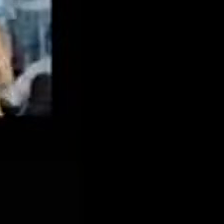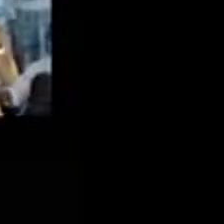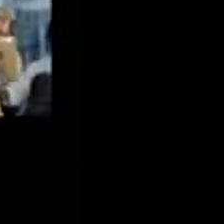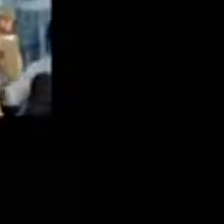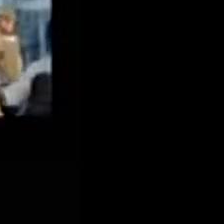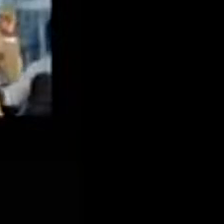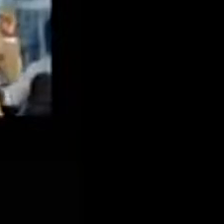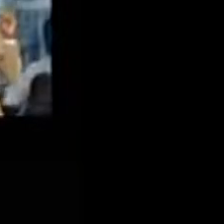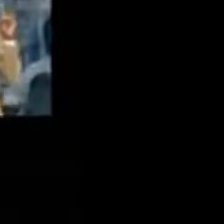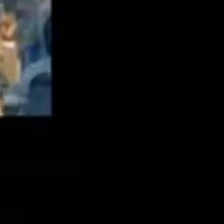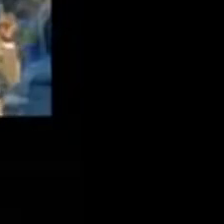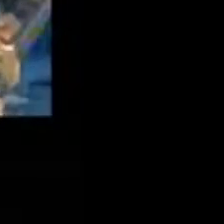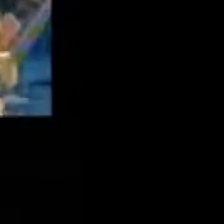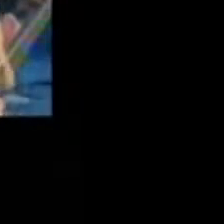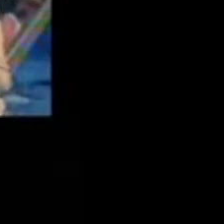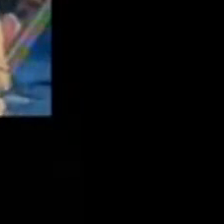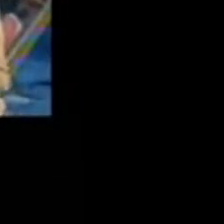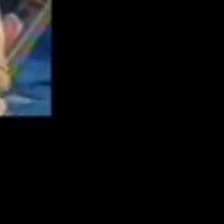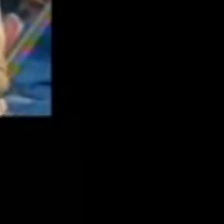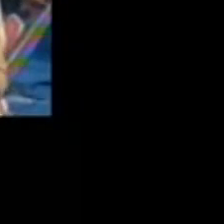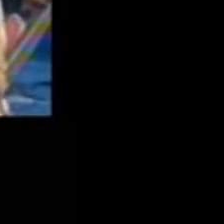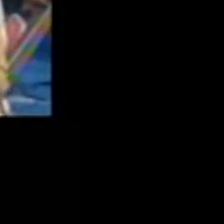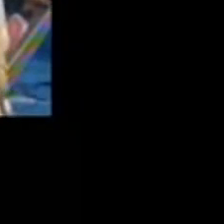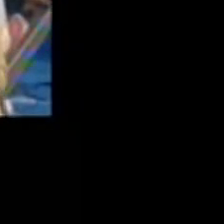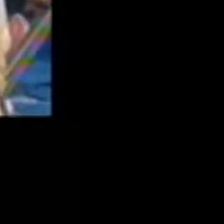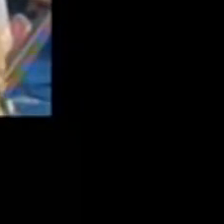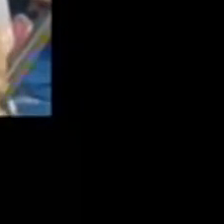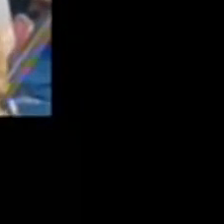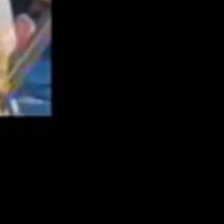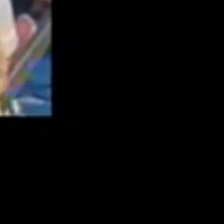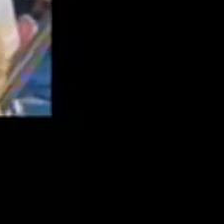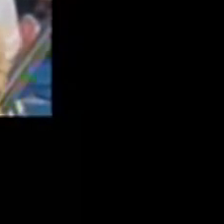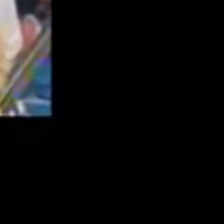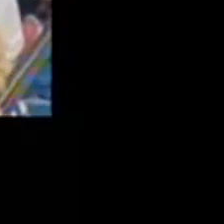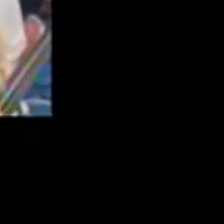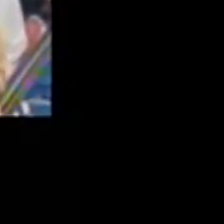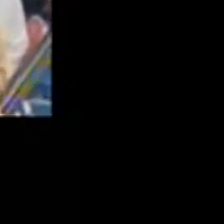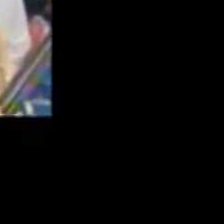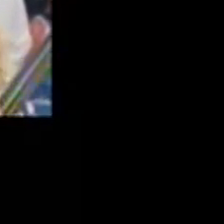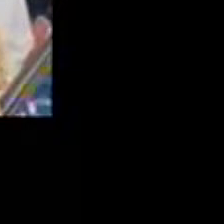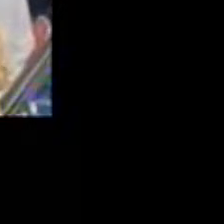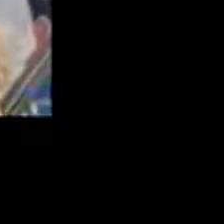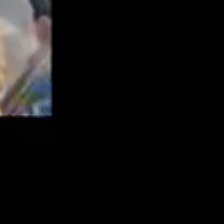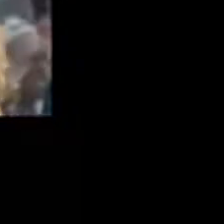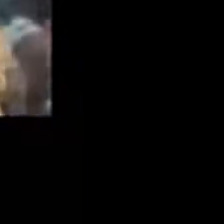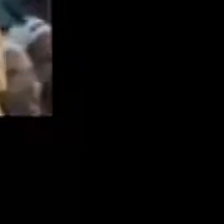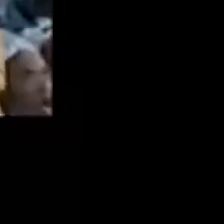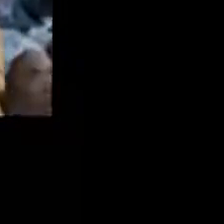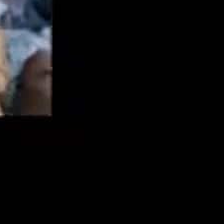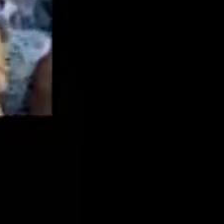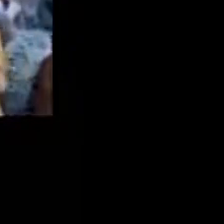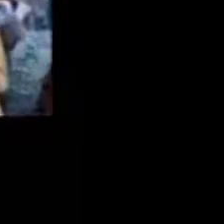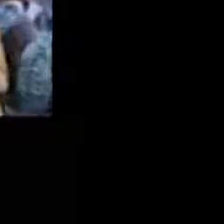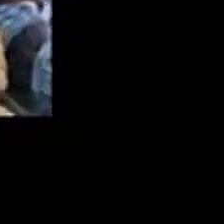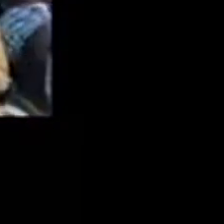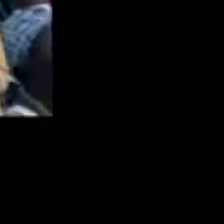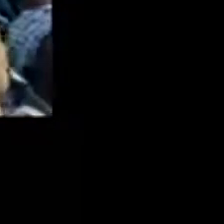christ complete dominion is only in jesus christ